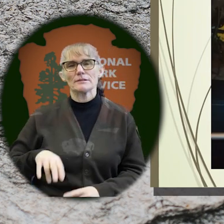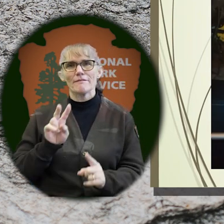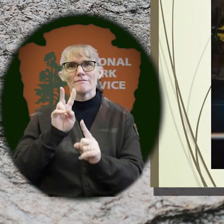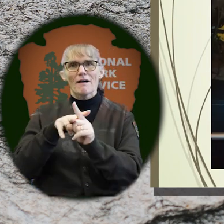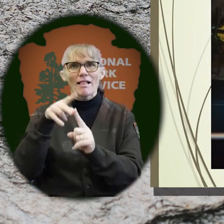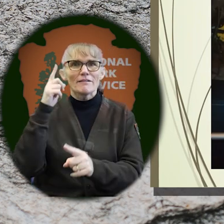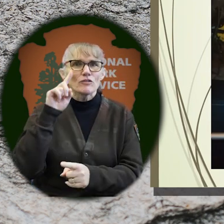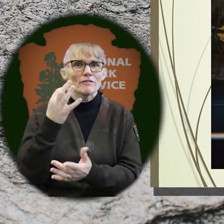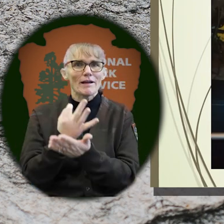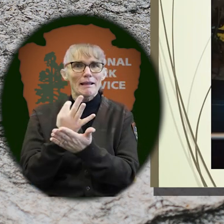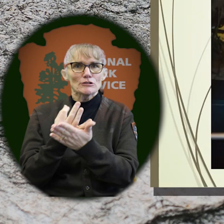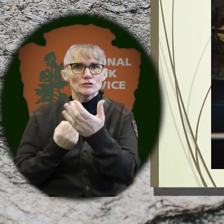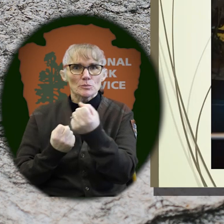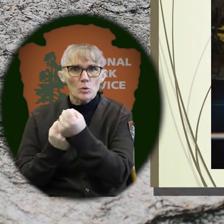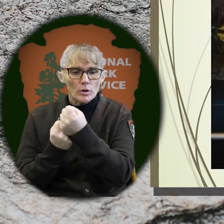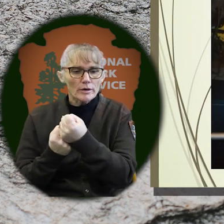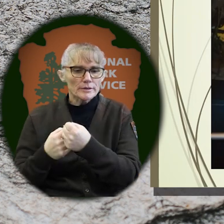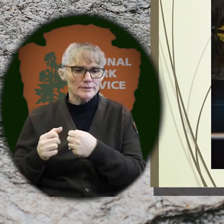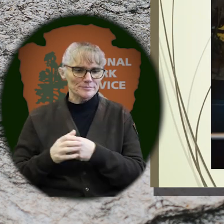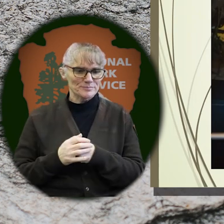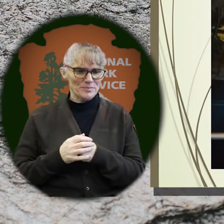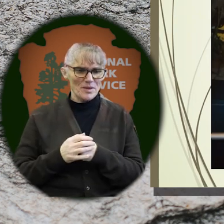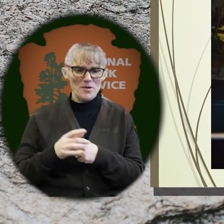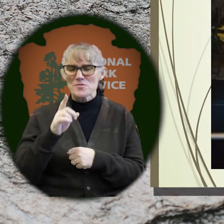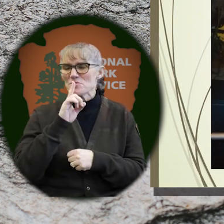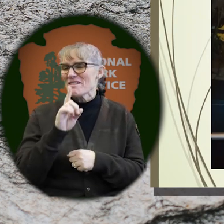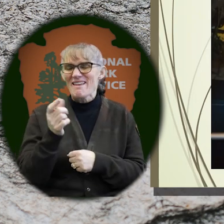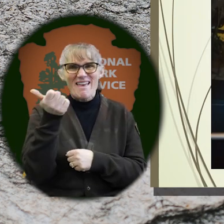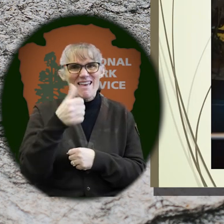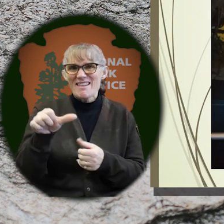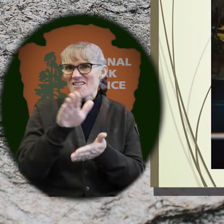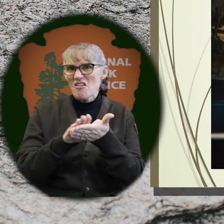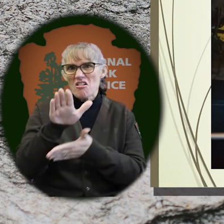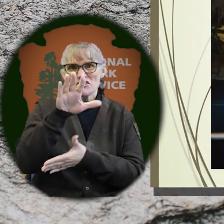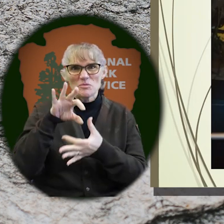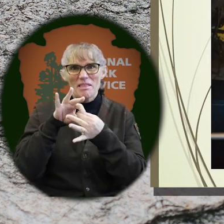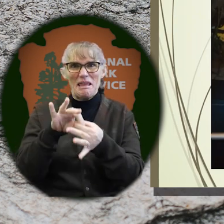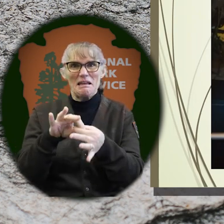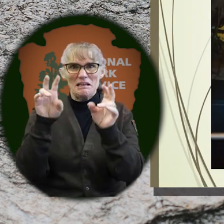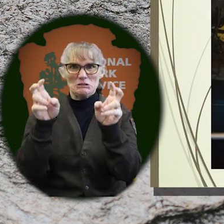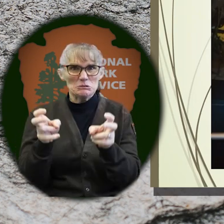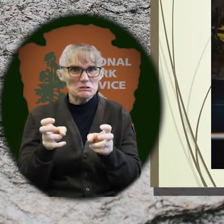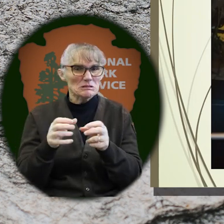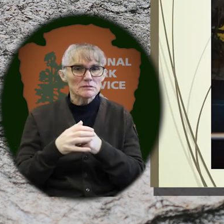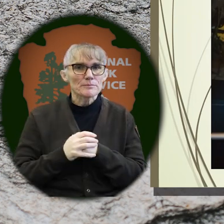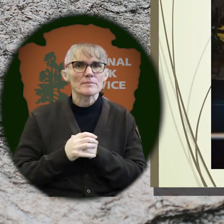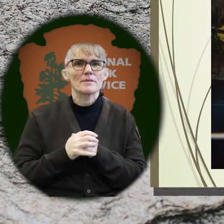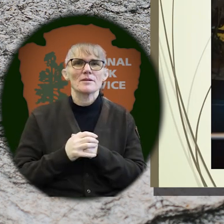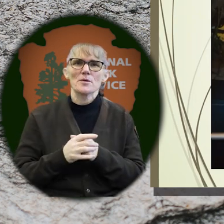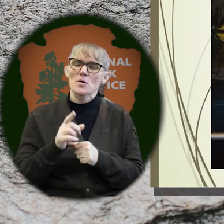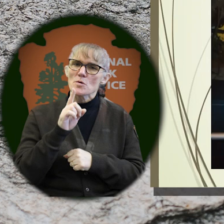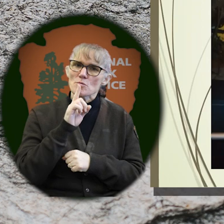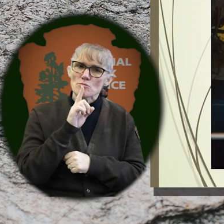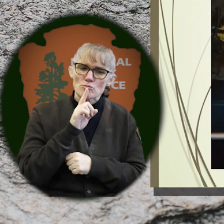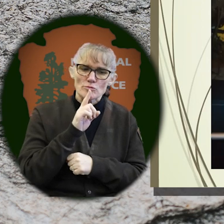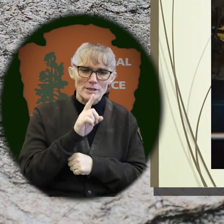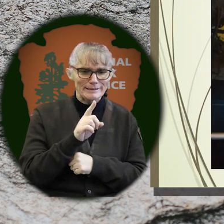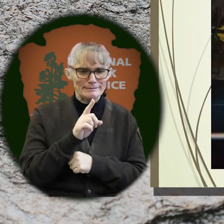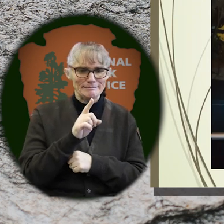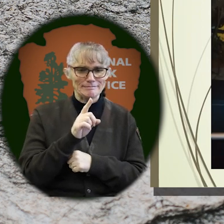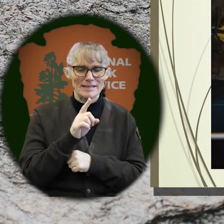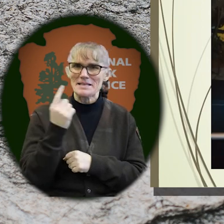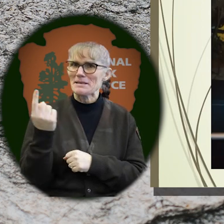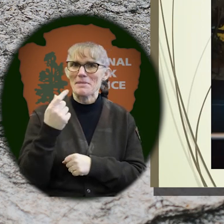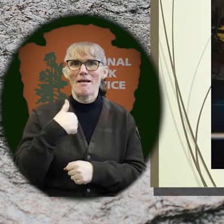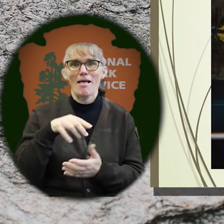for financial aid or any college related issues, actually. And so it was very much a thing that I had to learn on my